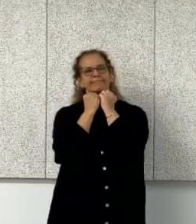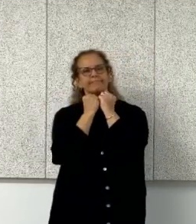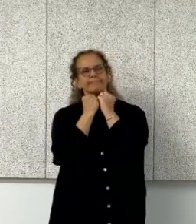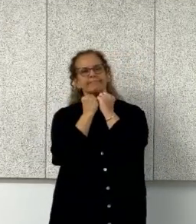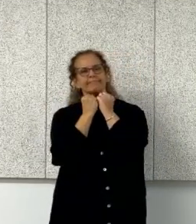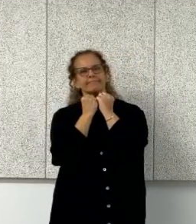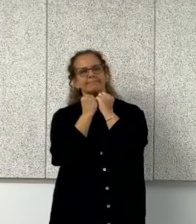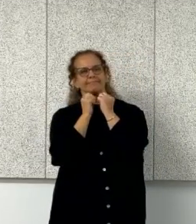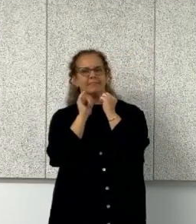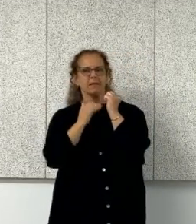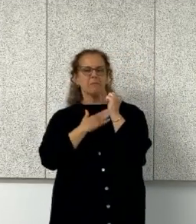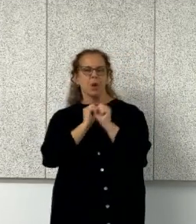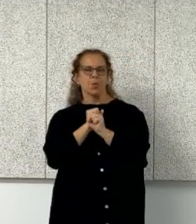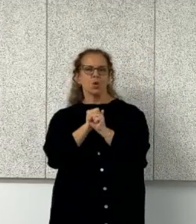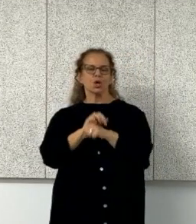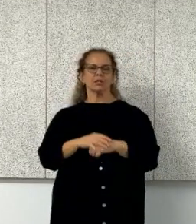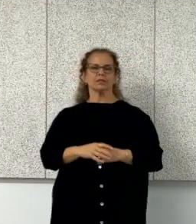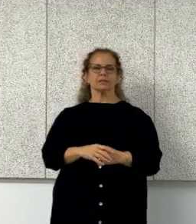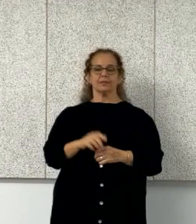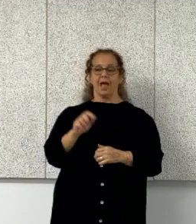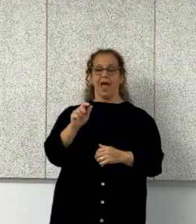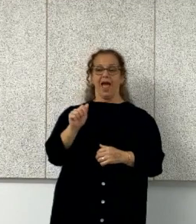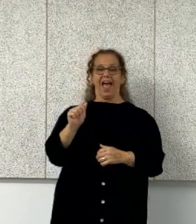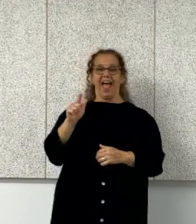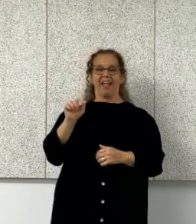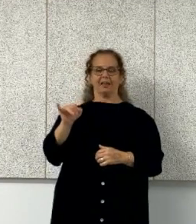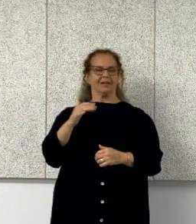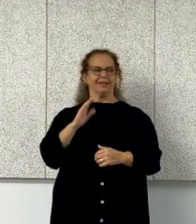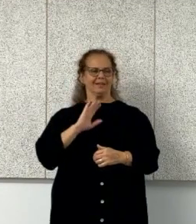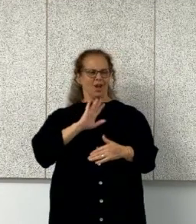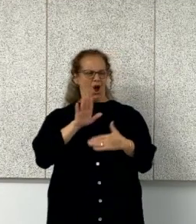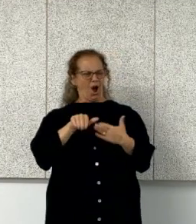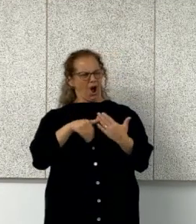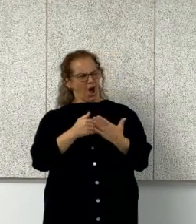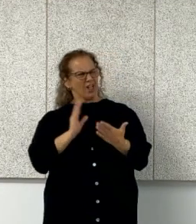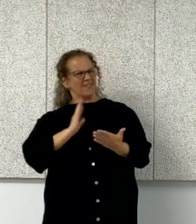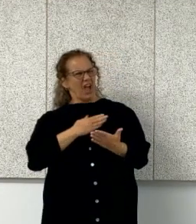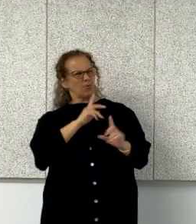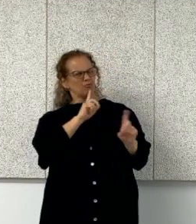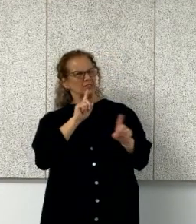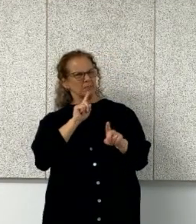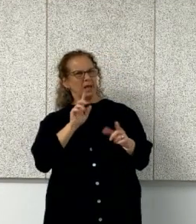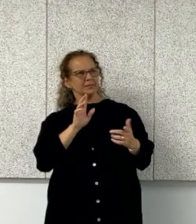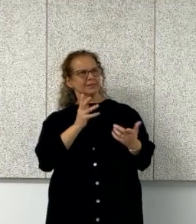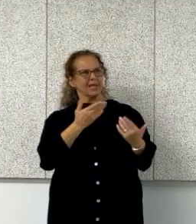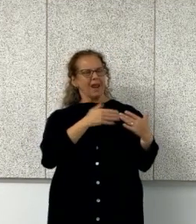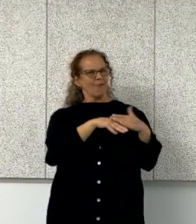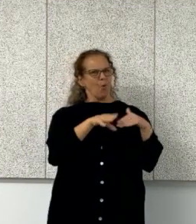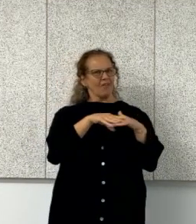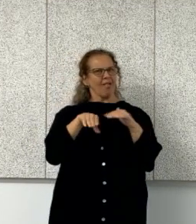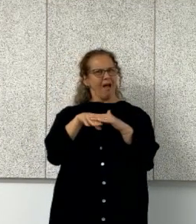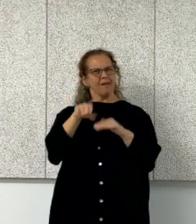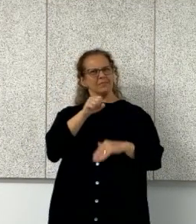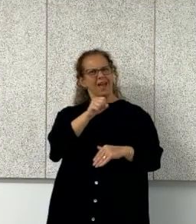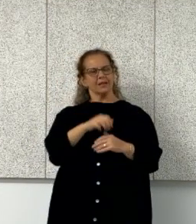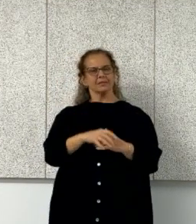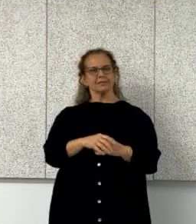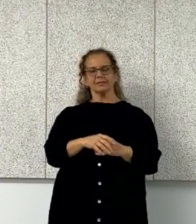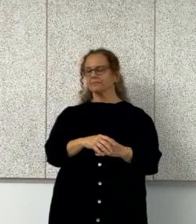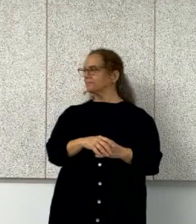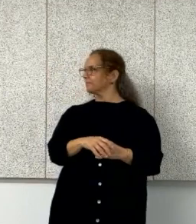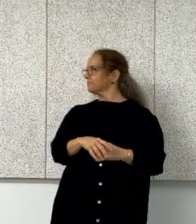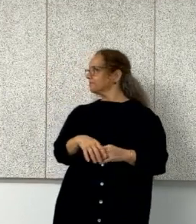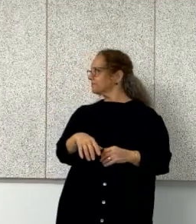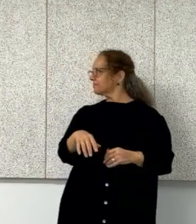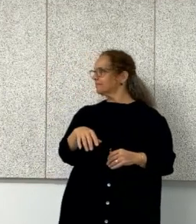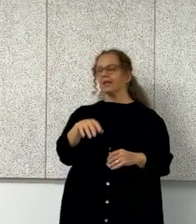about what I do. Our three responses are so connected. Far. Like they're all kind of circling the mm-hmm. same thing. Yeah, well, you're speaking my language.